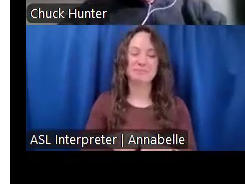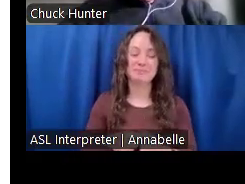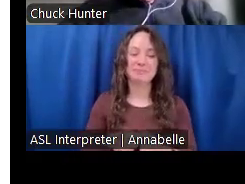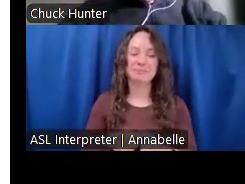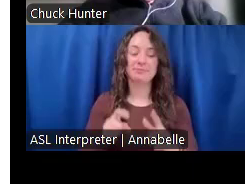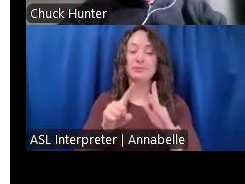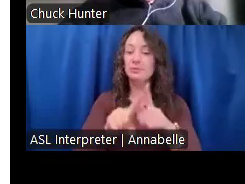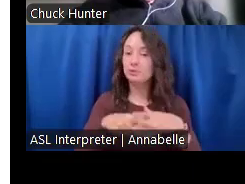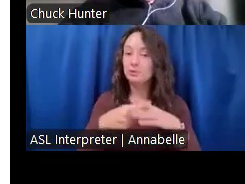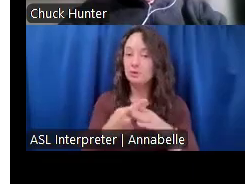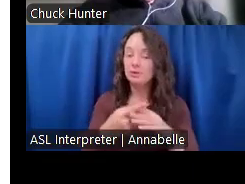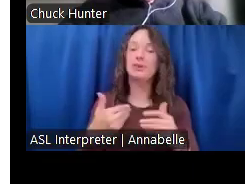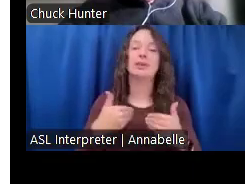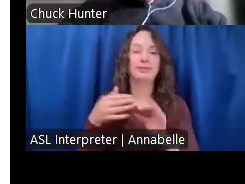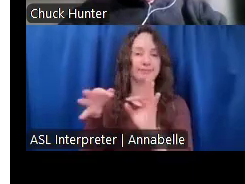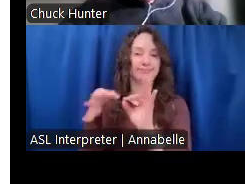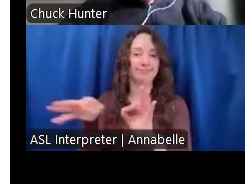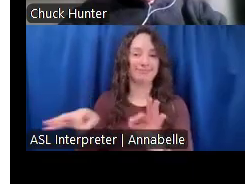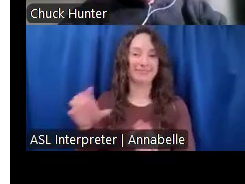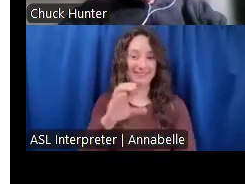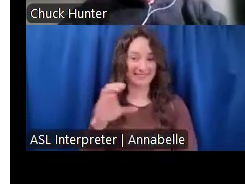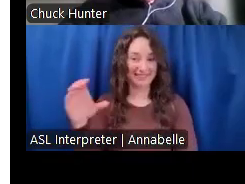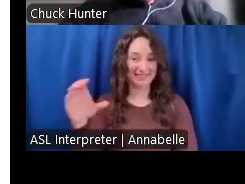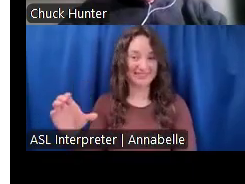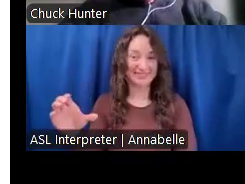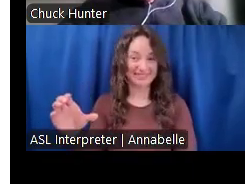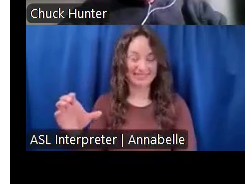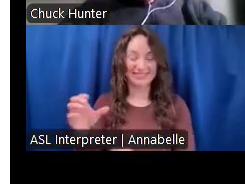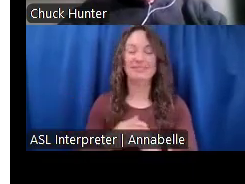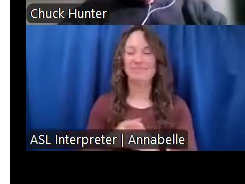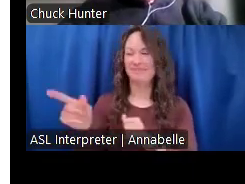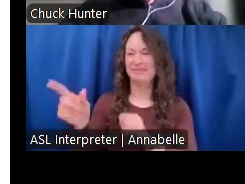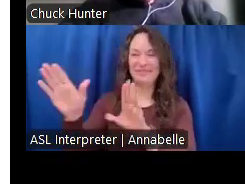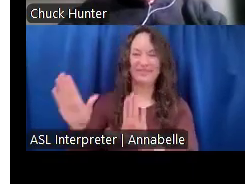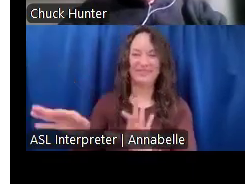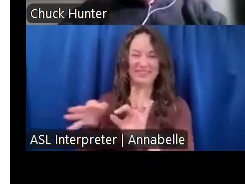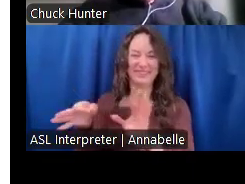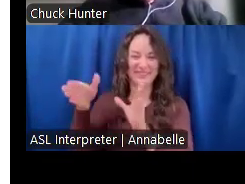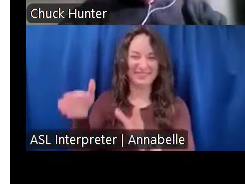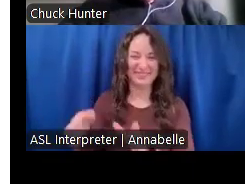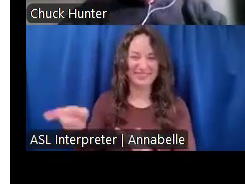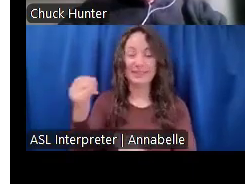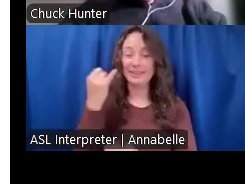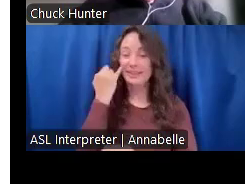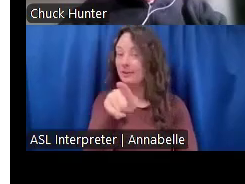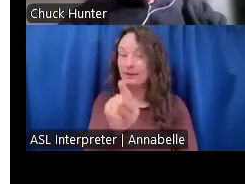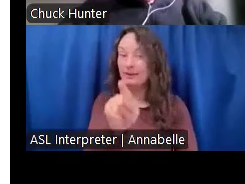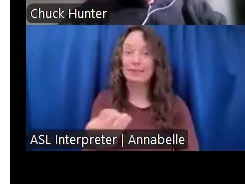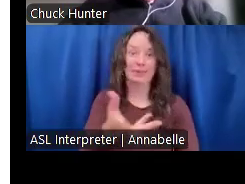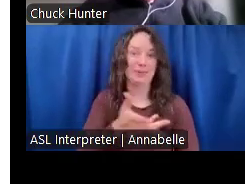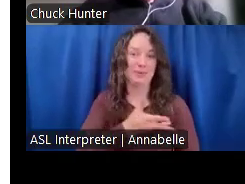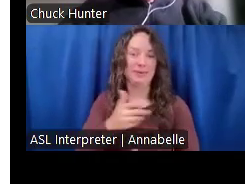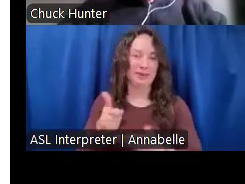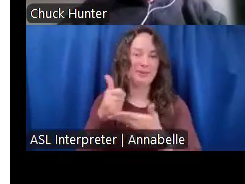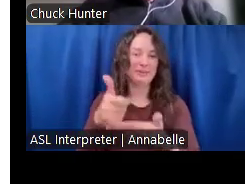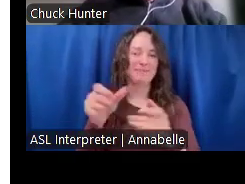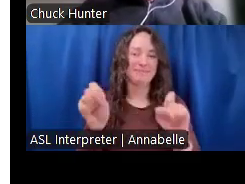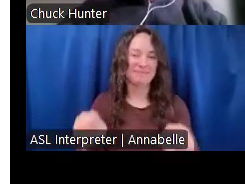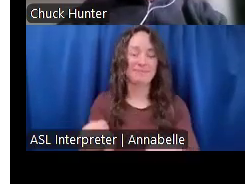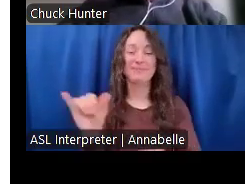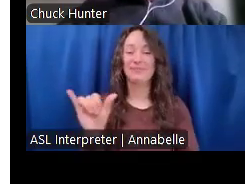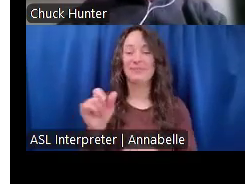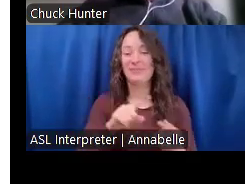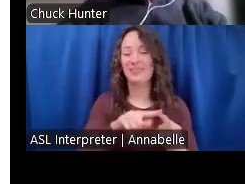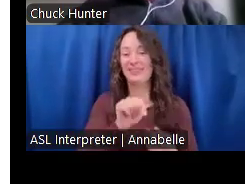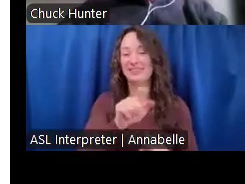do have closed captioning available from our wonderful captioner. And if you need that, let us know and we can help you out. We also have wonderful